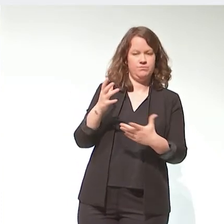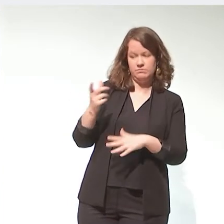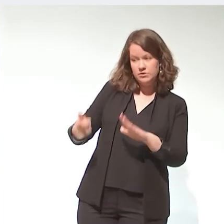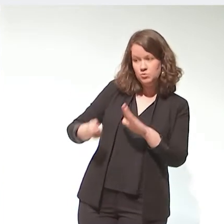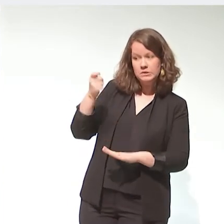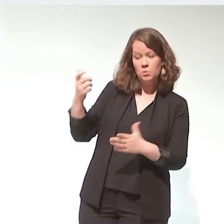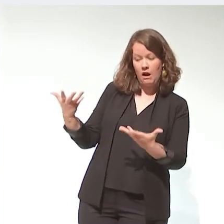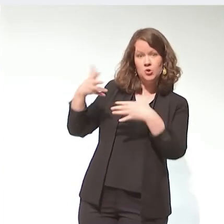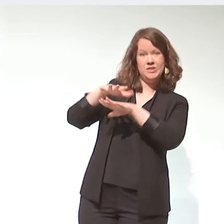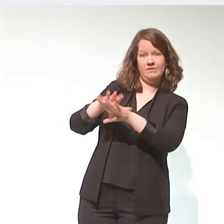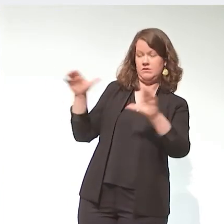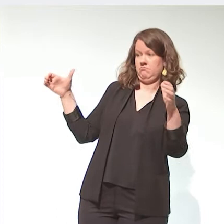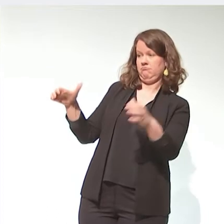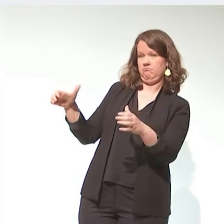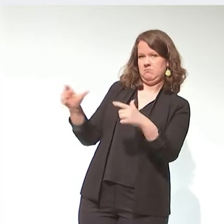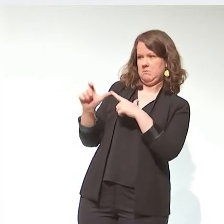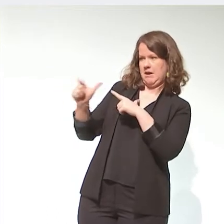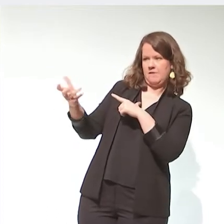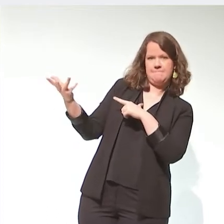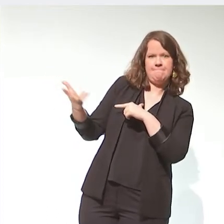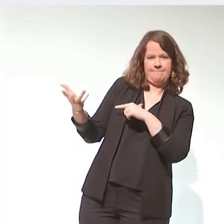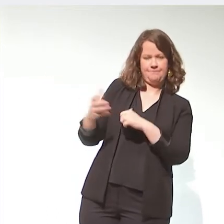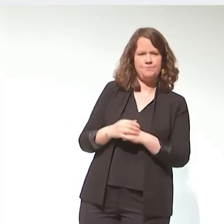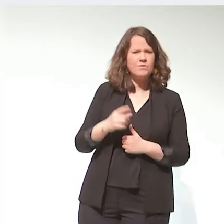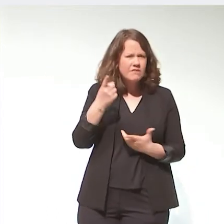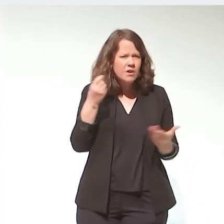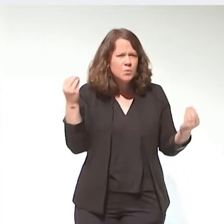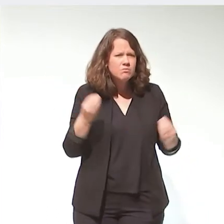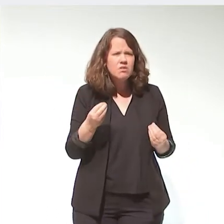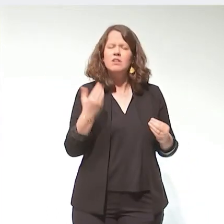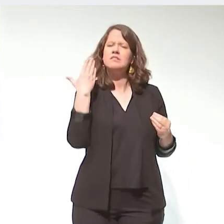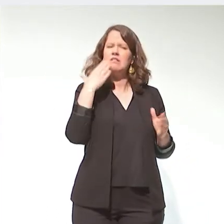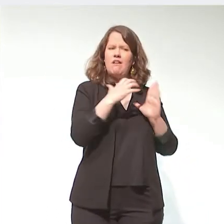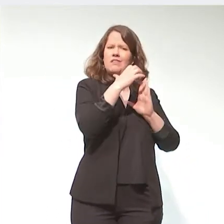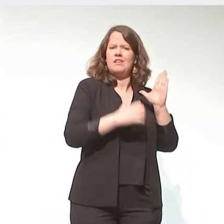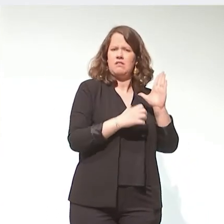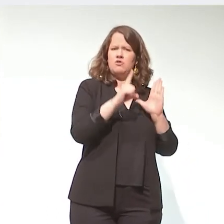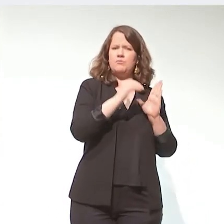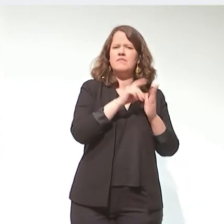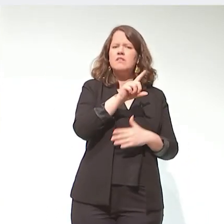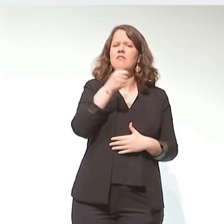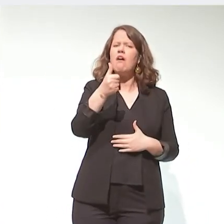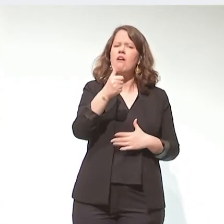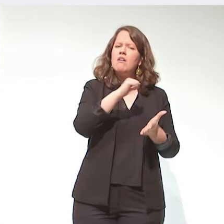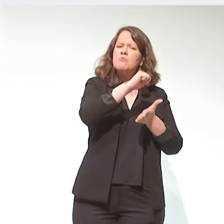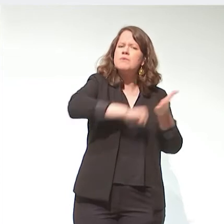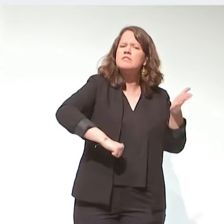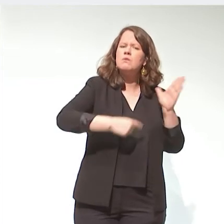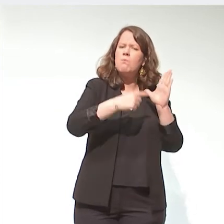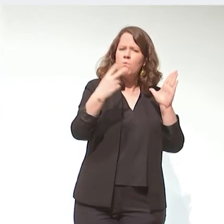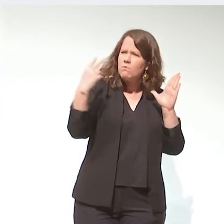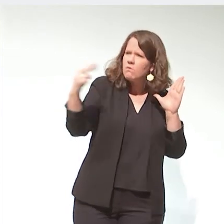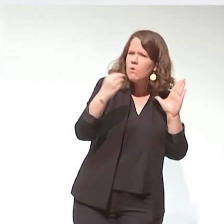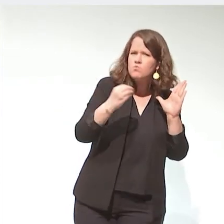publication of 2018 from the agency. You can have access to it in our website, in the publications section